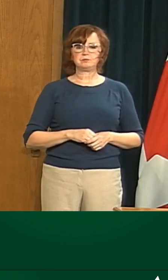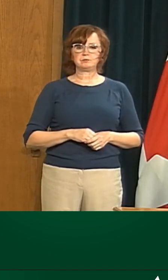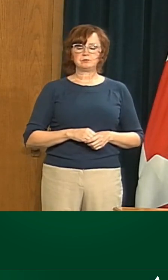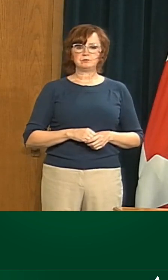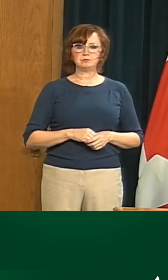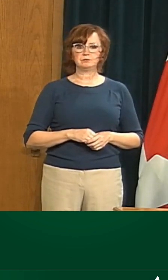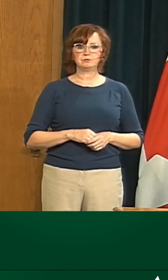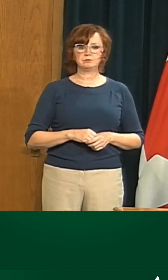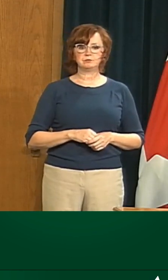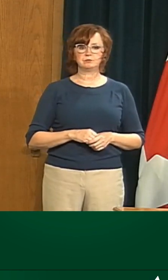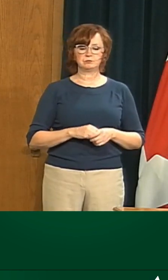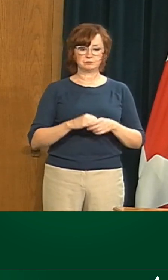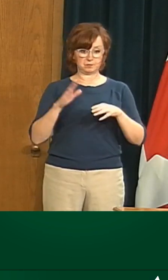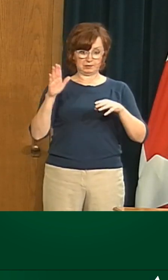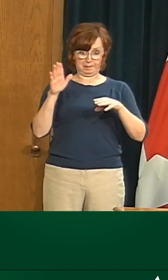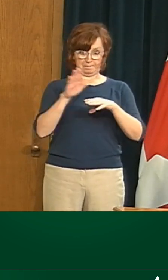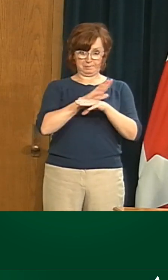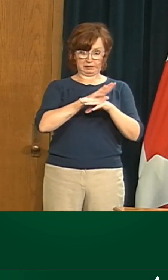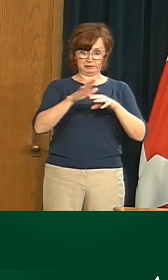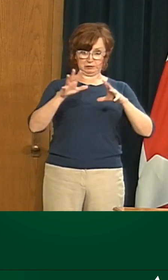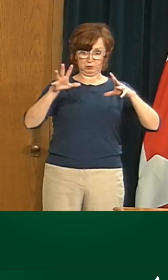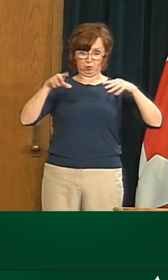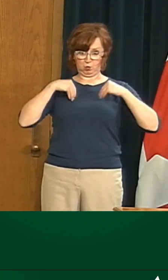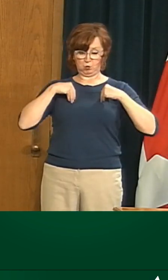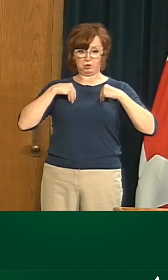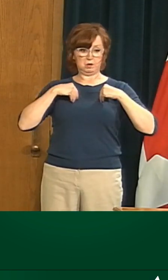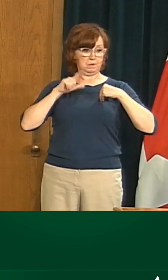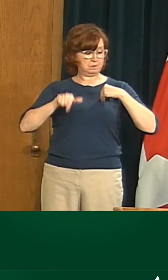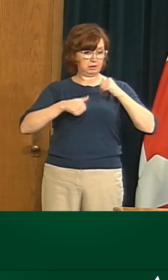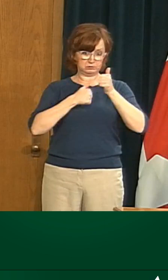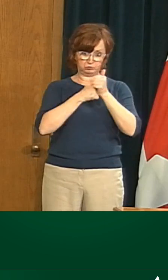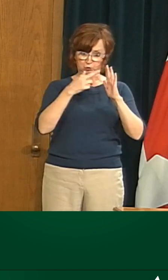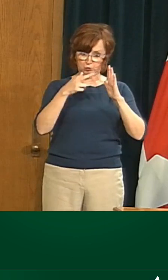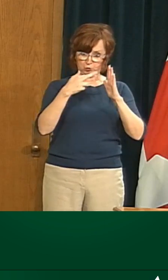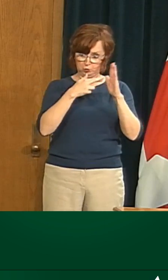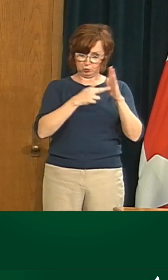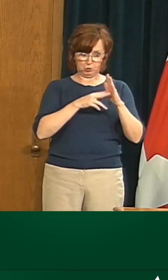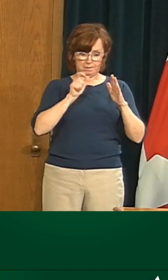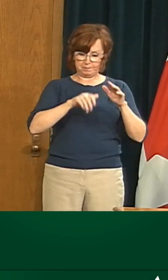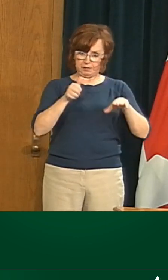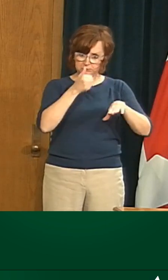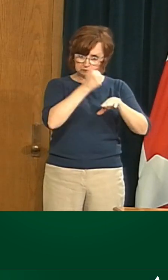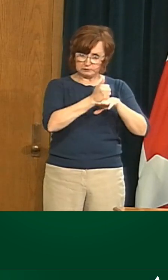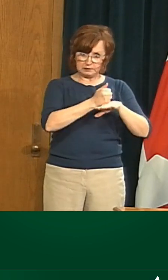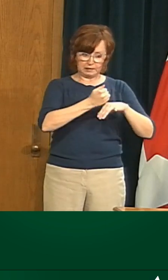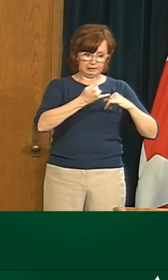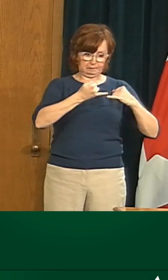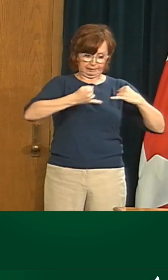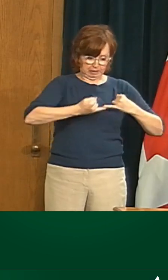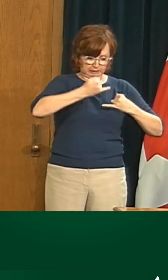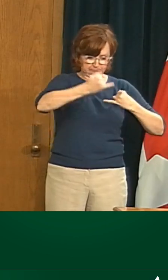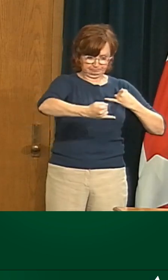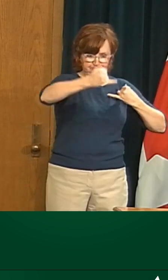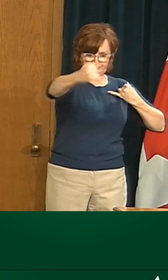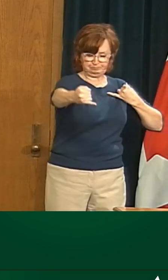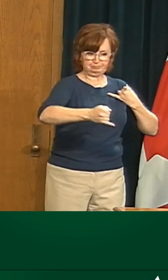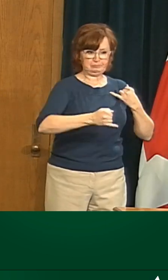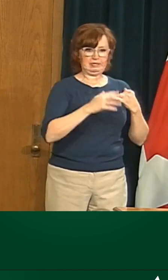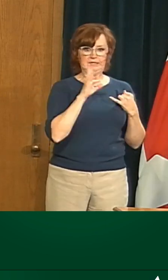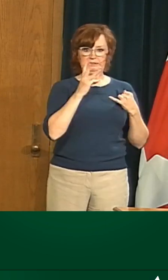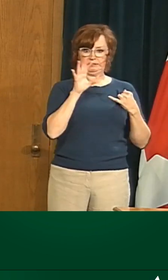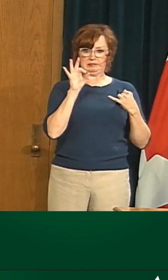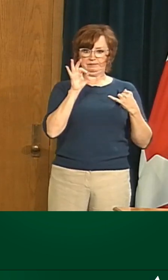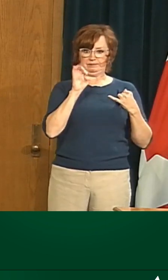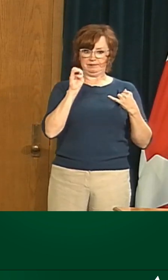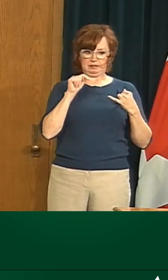that physical distancing is maintained, and people who go shopping should only go shopping if they are not unwell, and they also